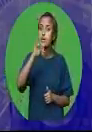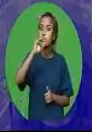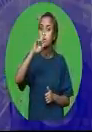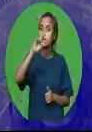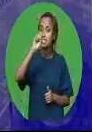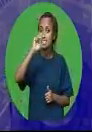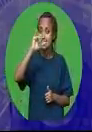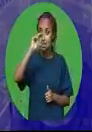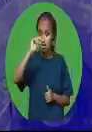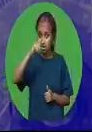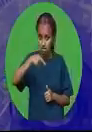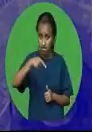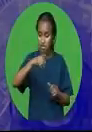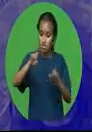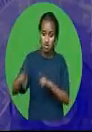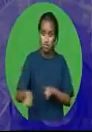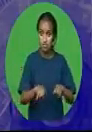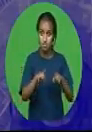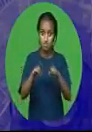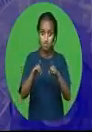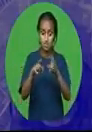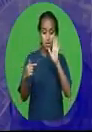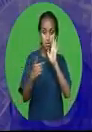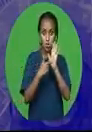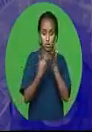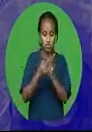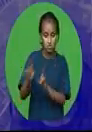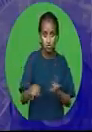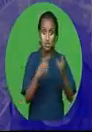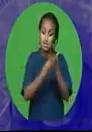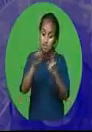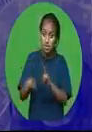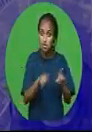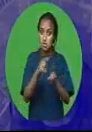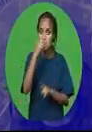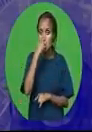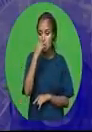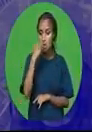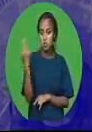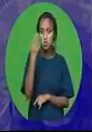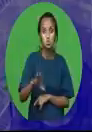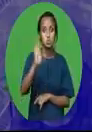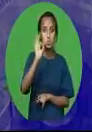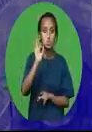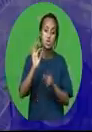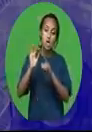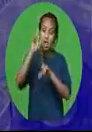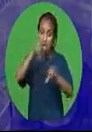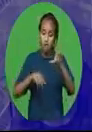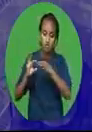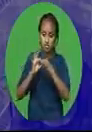point using an edge view method. This method is commonly used to find the line of intersection